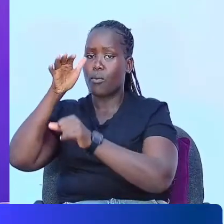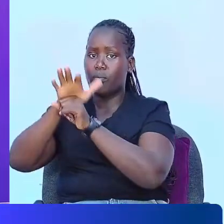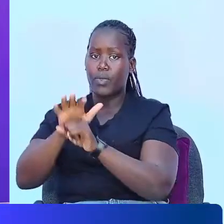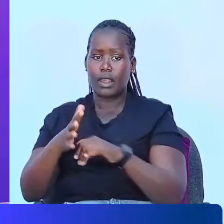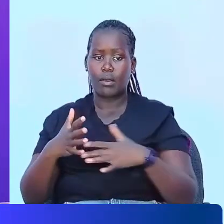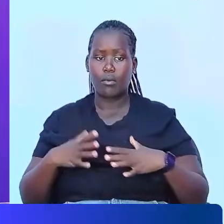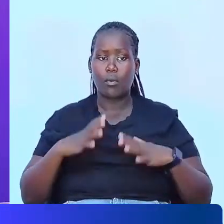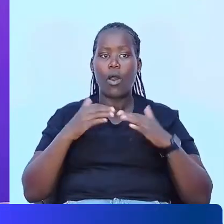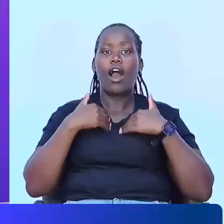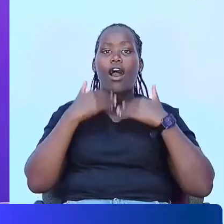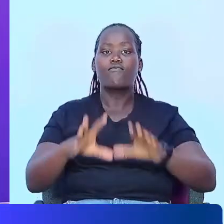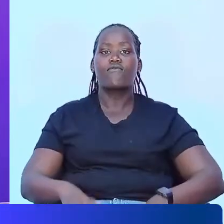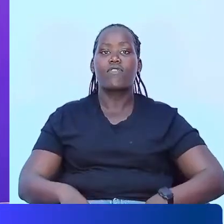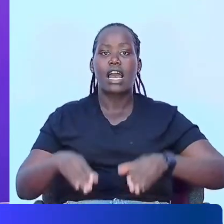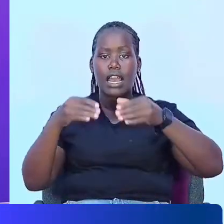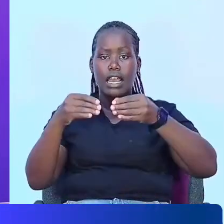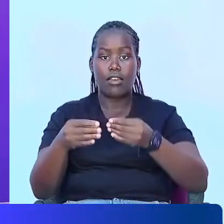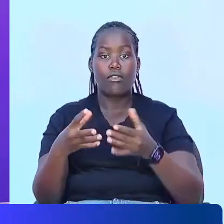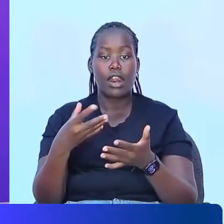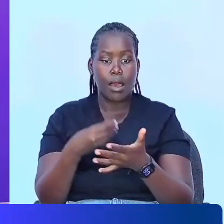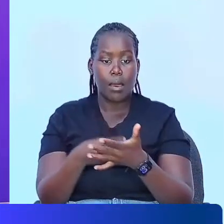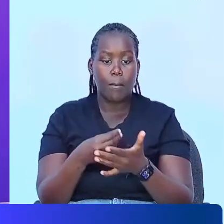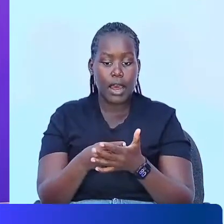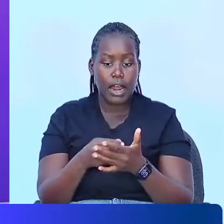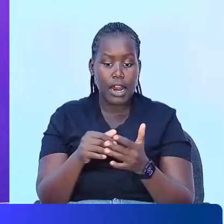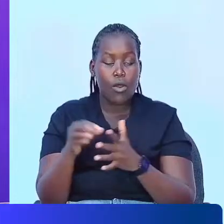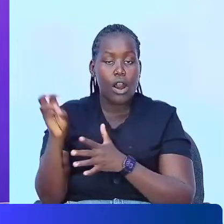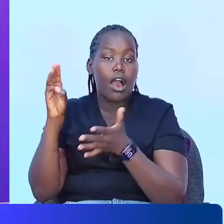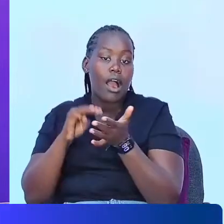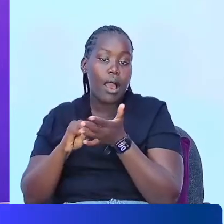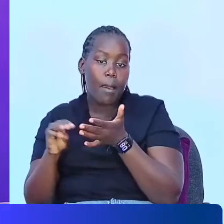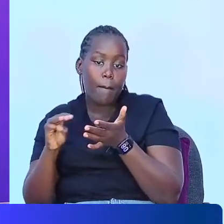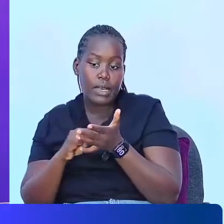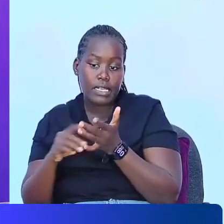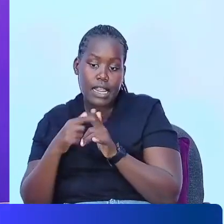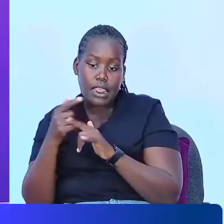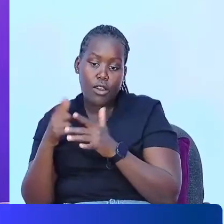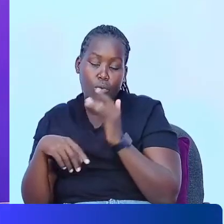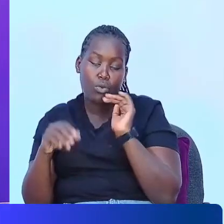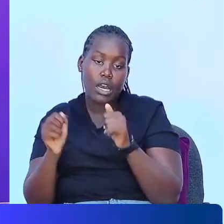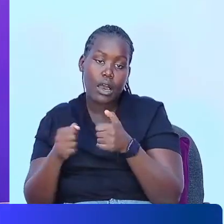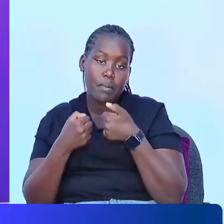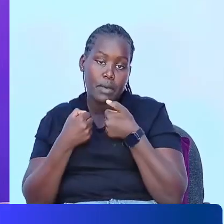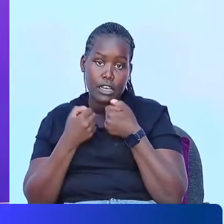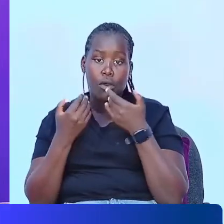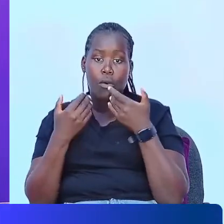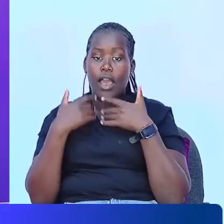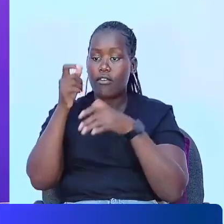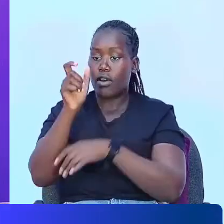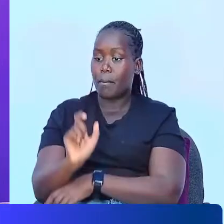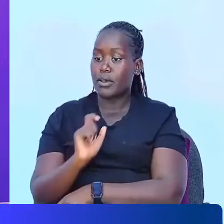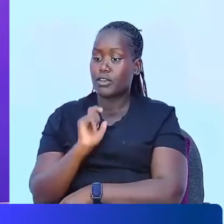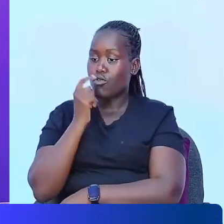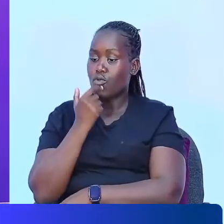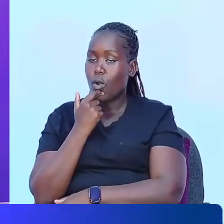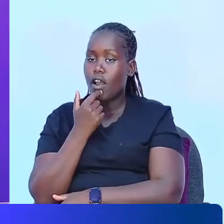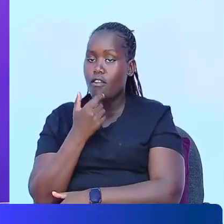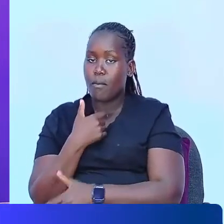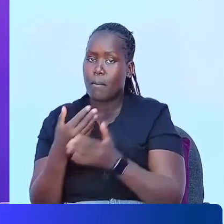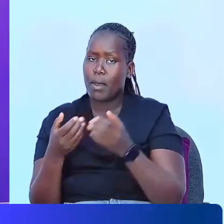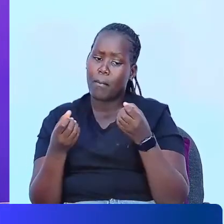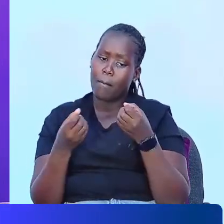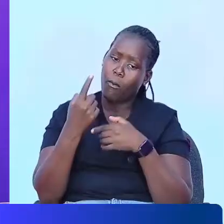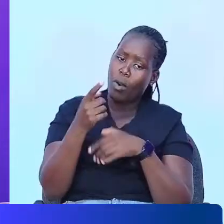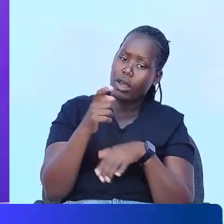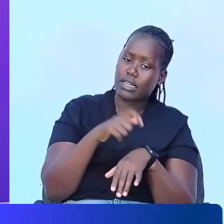have given out money on M-Pesa. Then what happens? There's a person who has come, maybe one time,